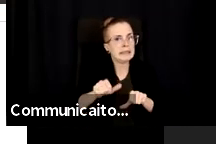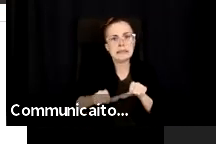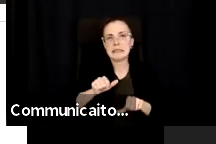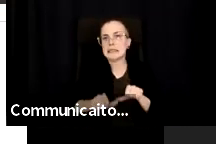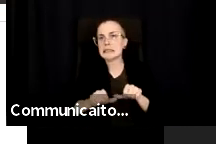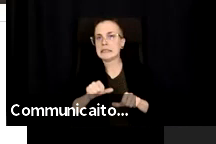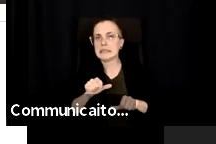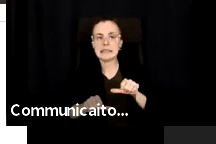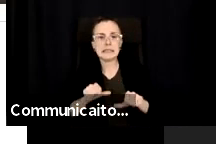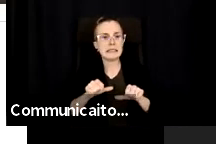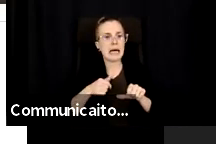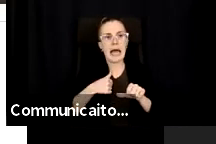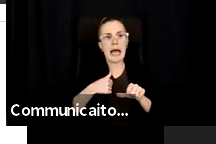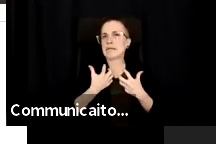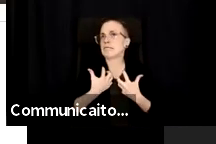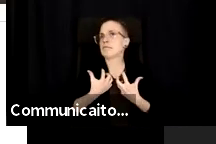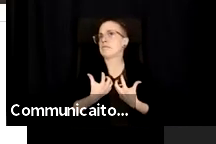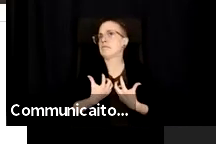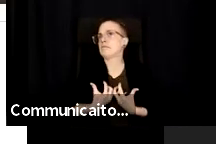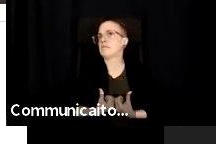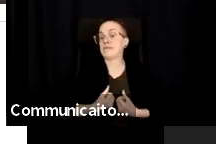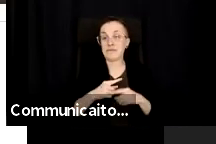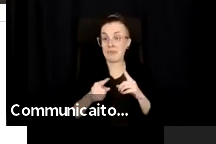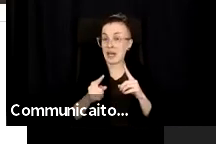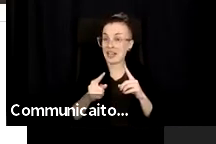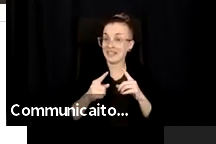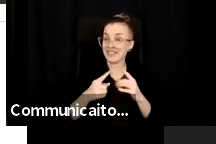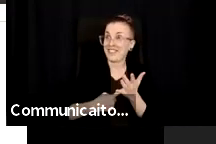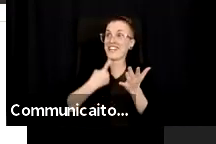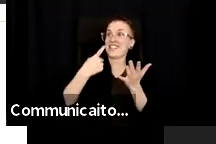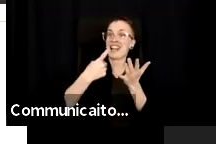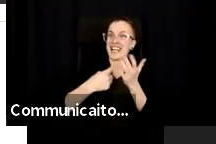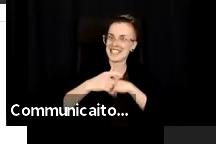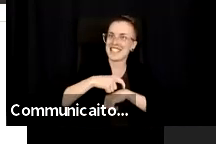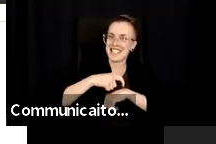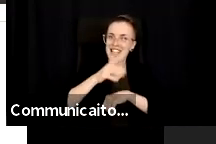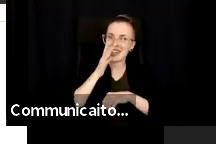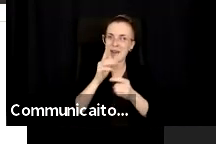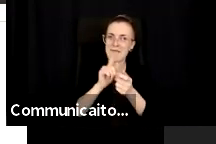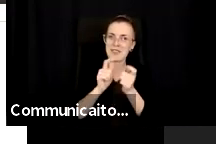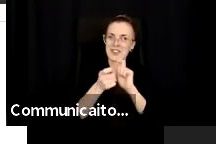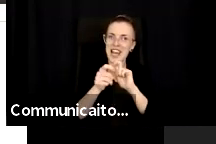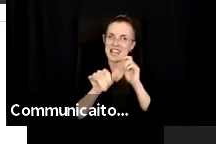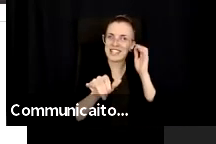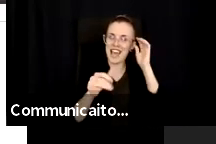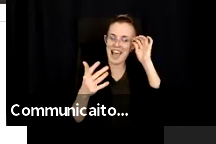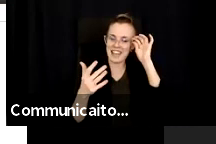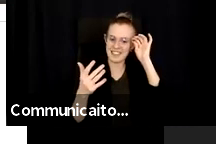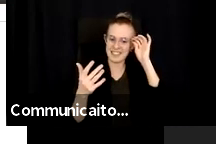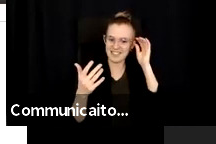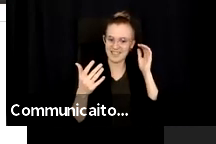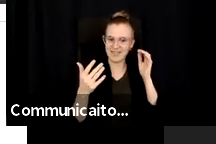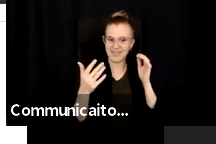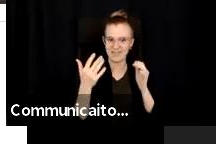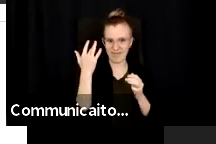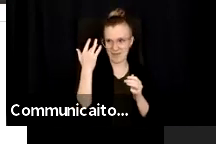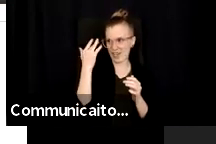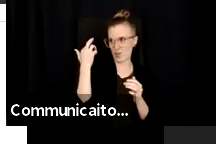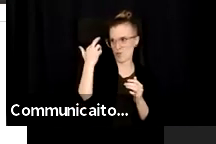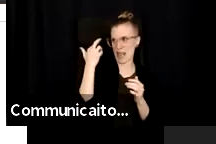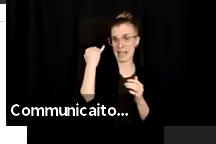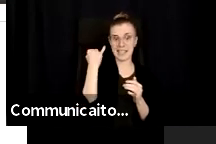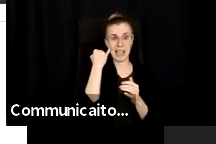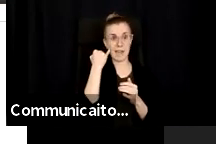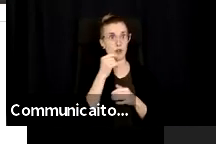eventually, time changes that when you start to realize that if you don't speak up, you'll get forgotten.